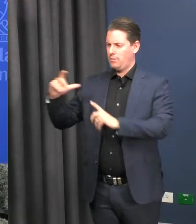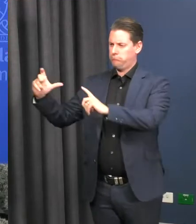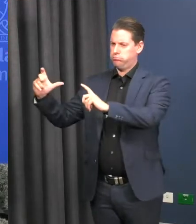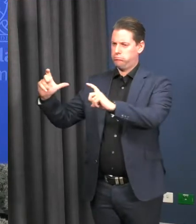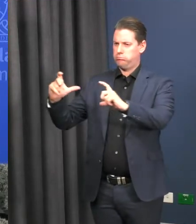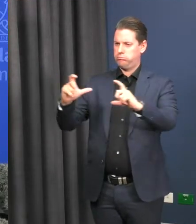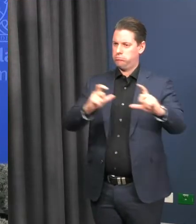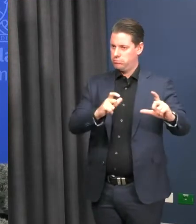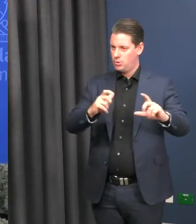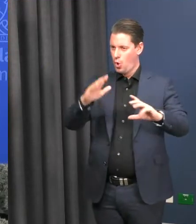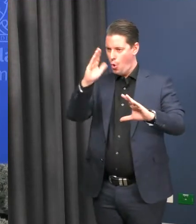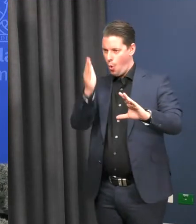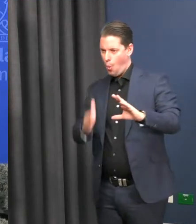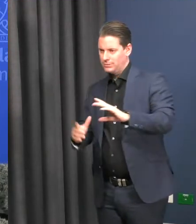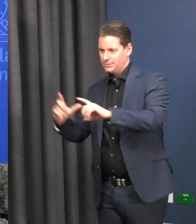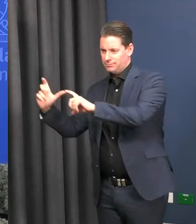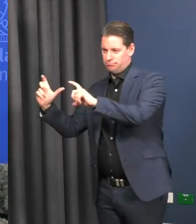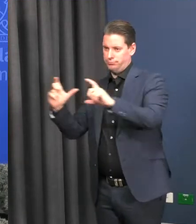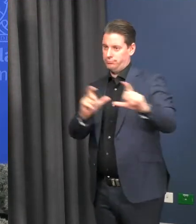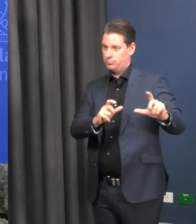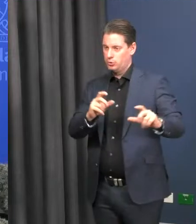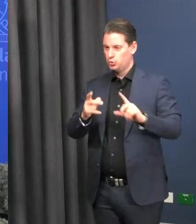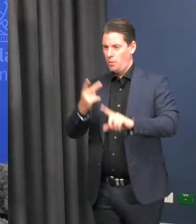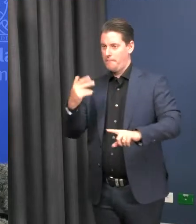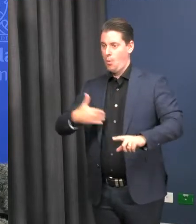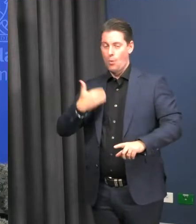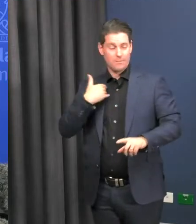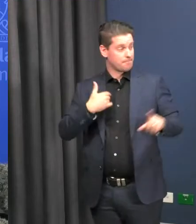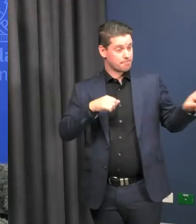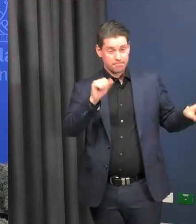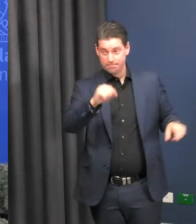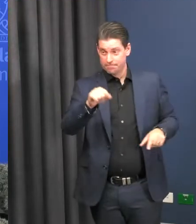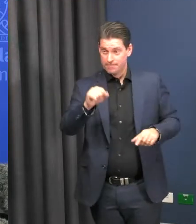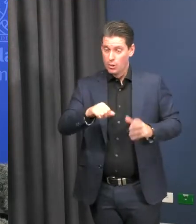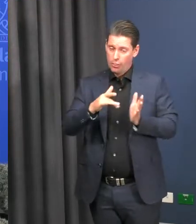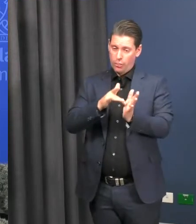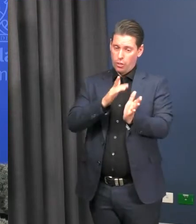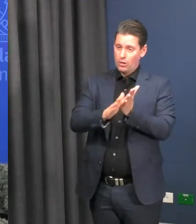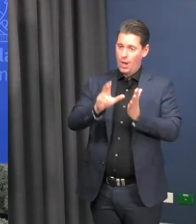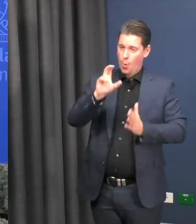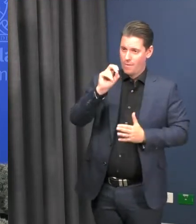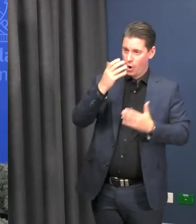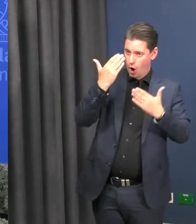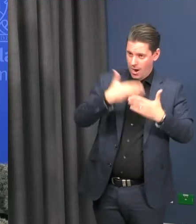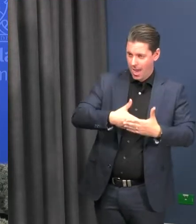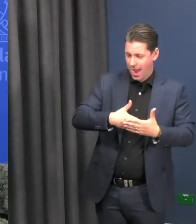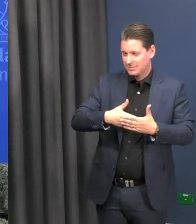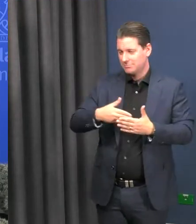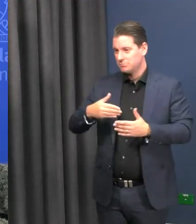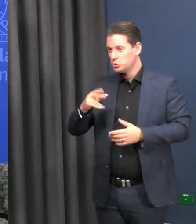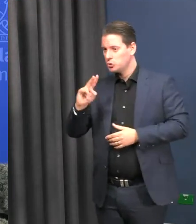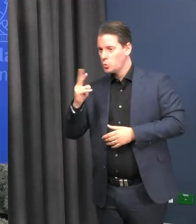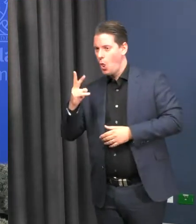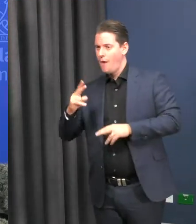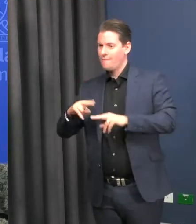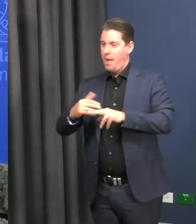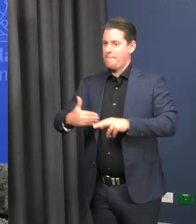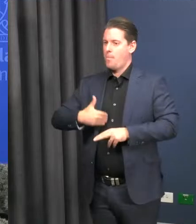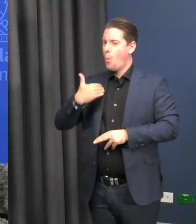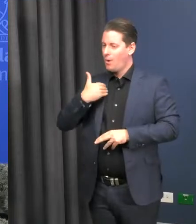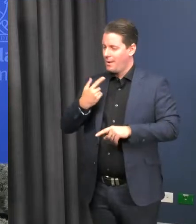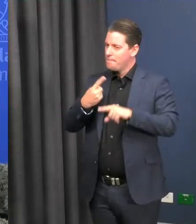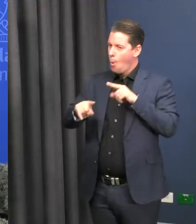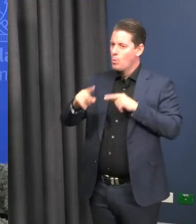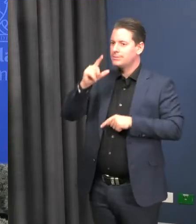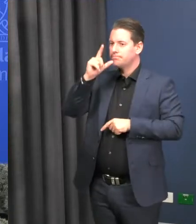is indicating? Yes, certainly. It looks like around midnight on Thursday and into the early hours of Friday morning is the most likely time